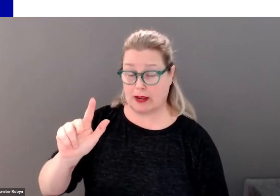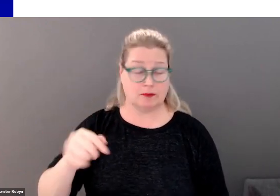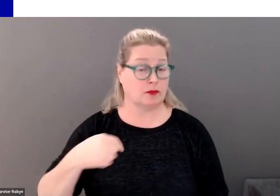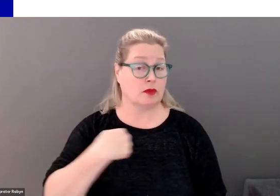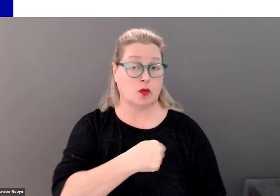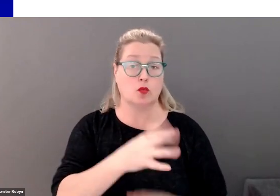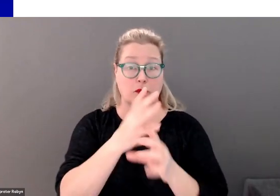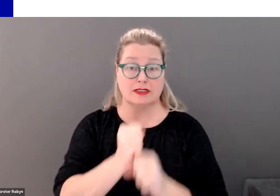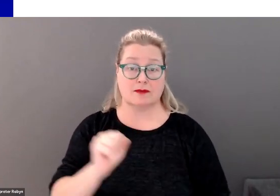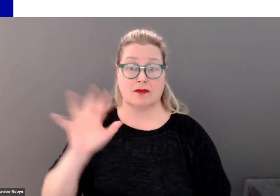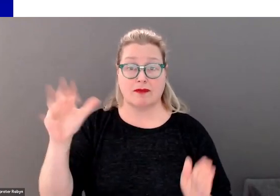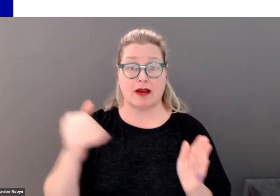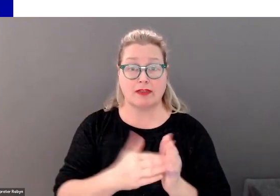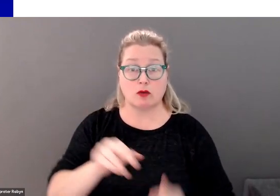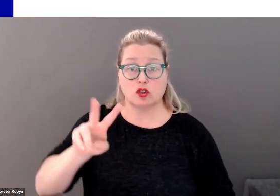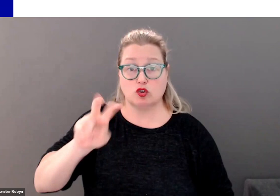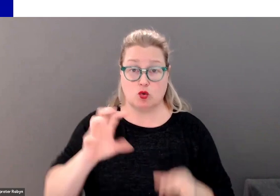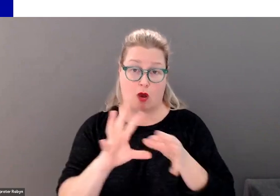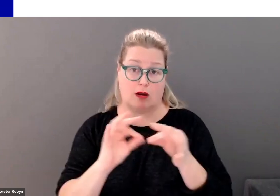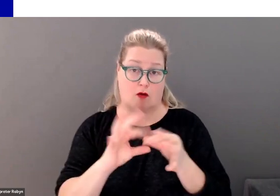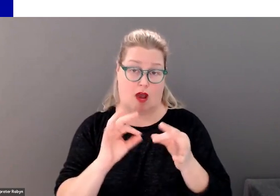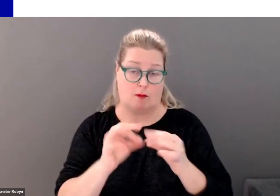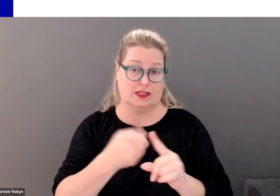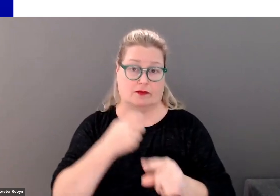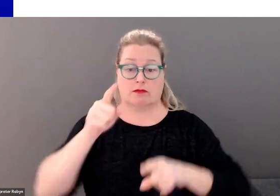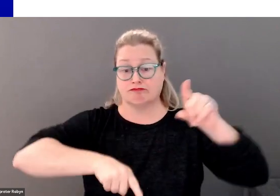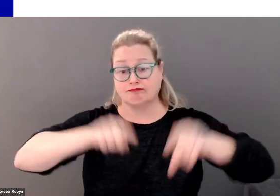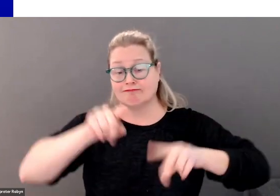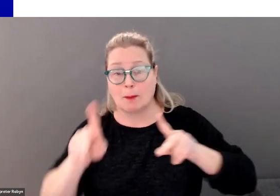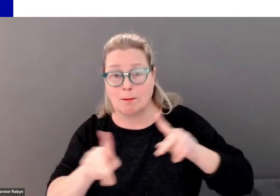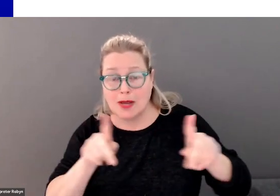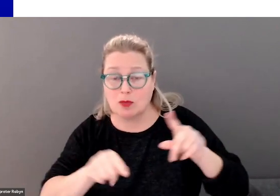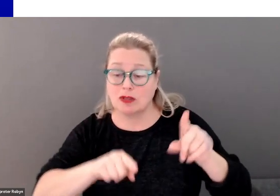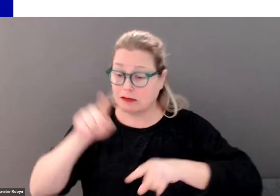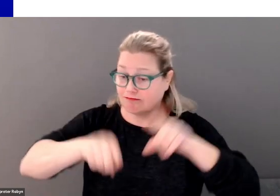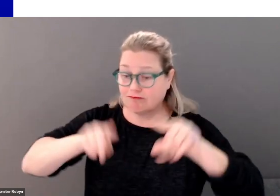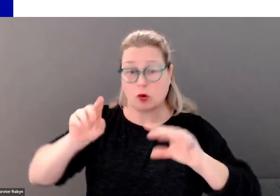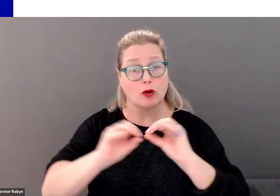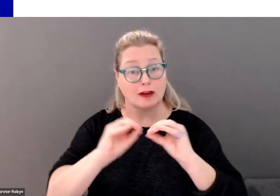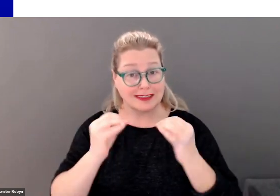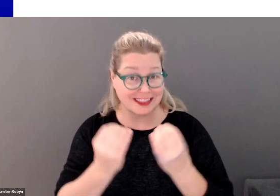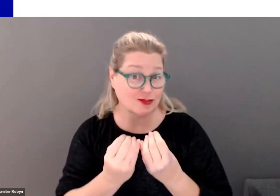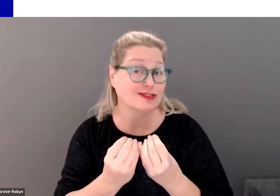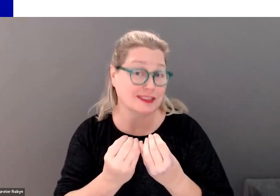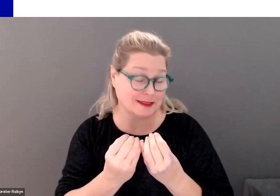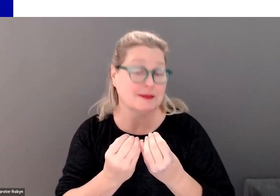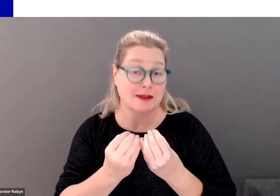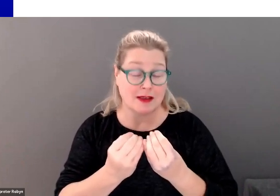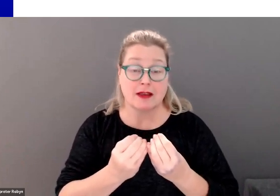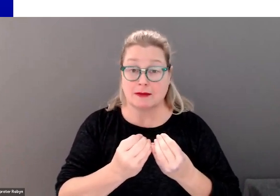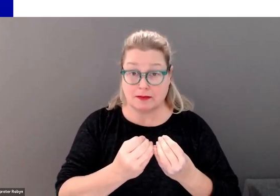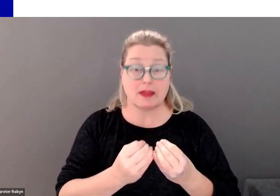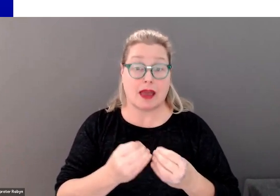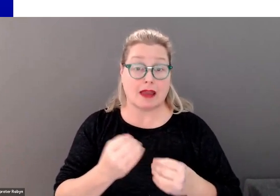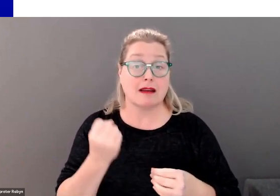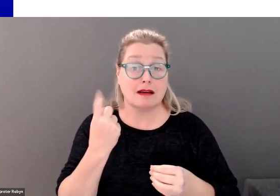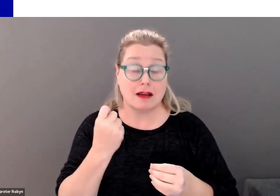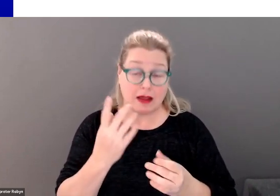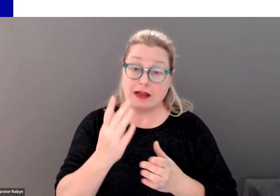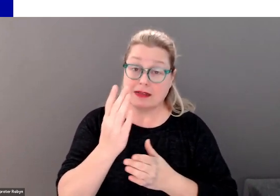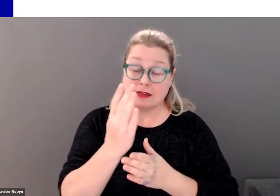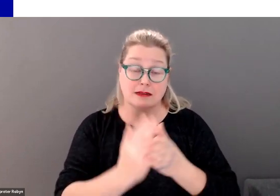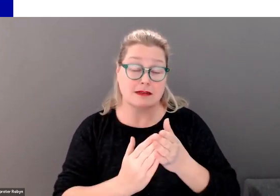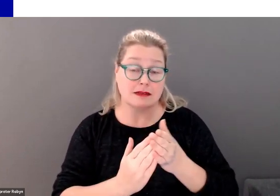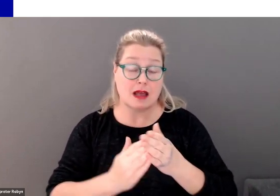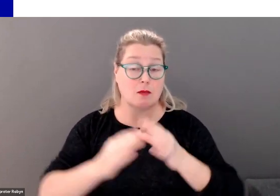5,200 comments from a number of individuals and organizations, including the entities that are going to be regulated by this